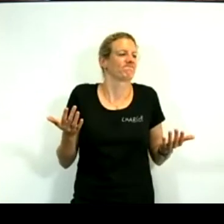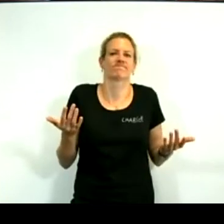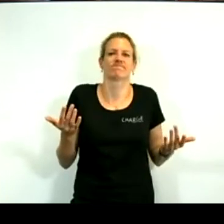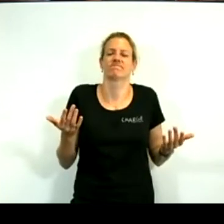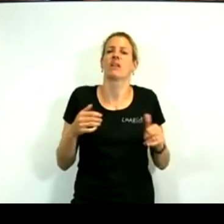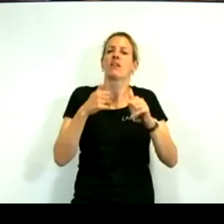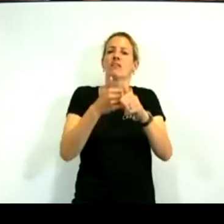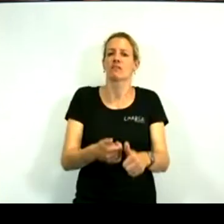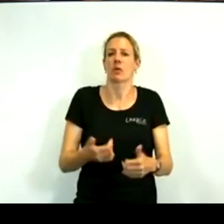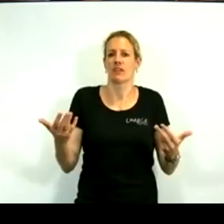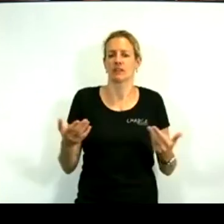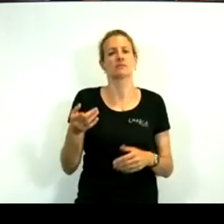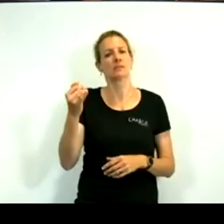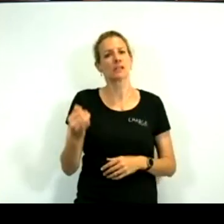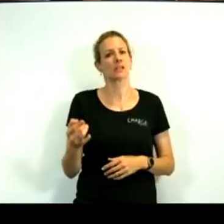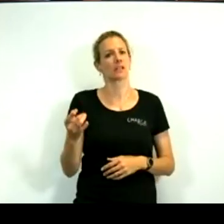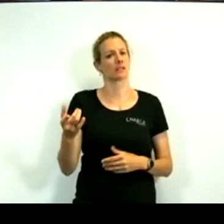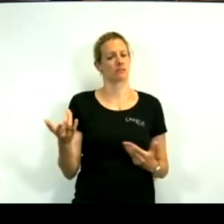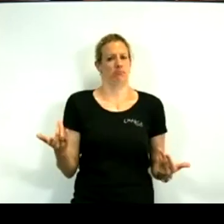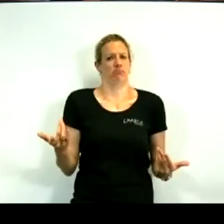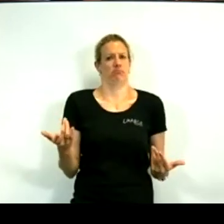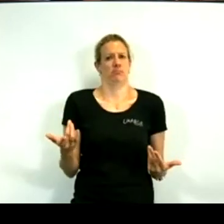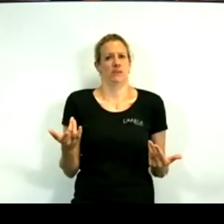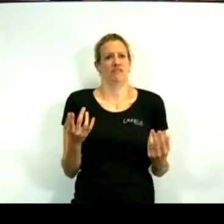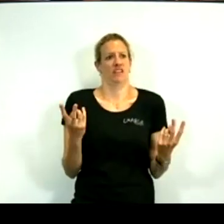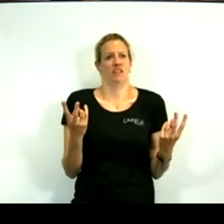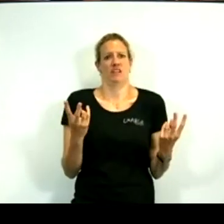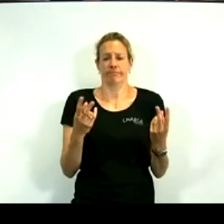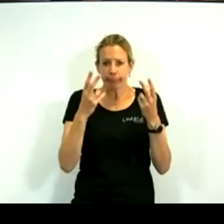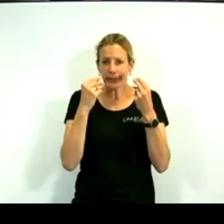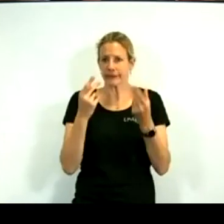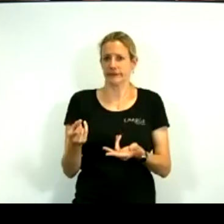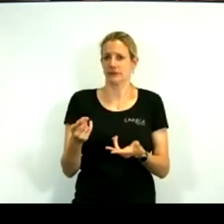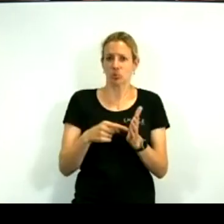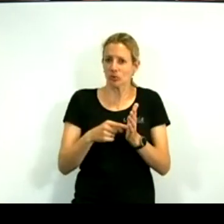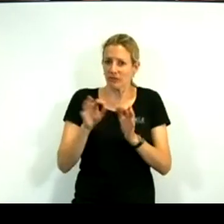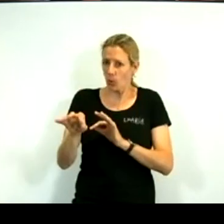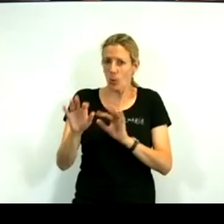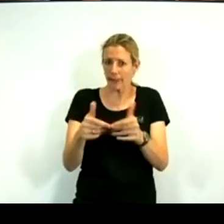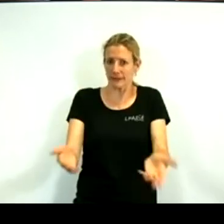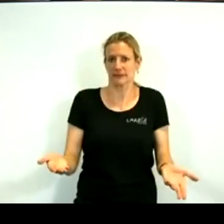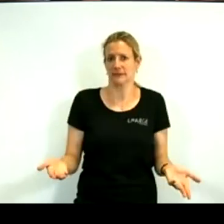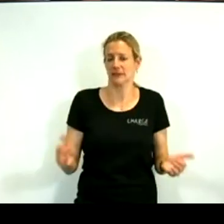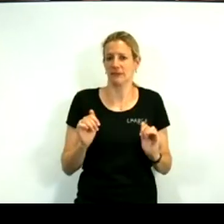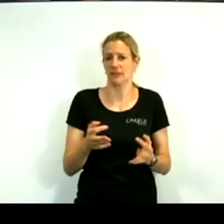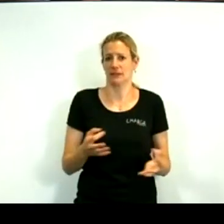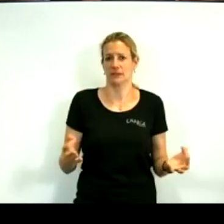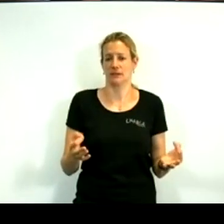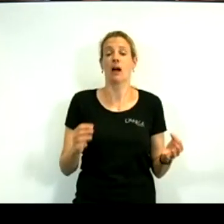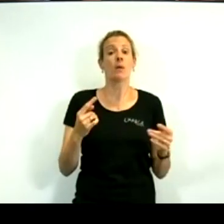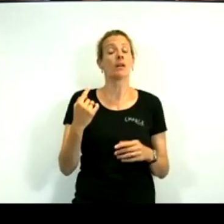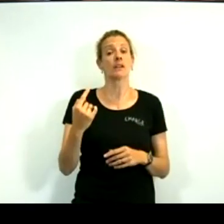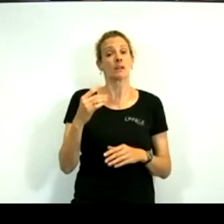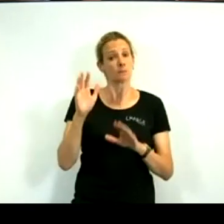away, as happened with her, the first thing she does is stop being functionally blind by getting back on the